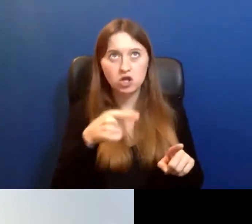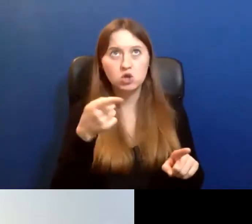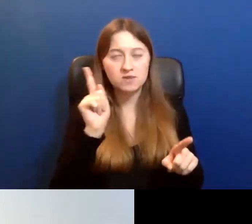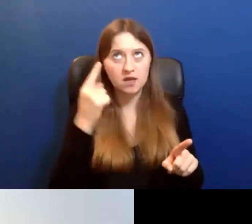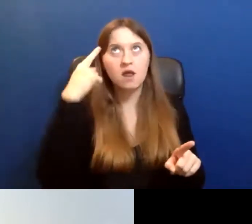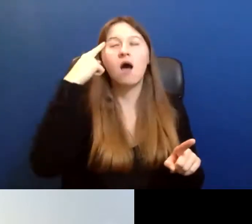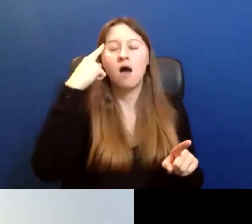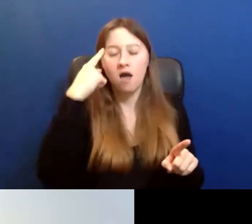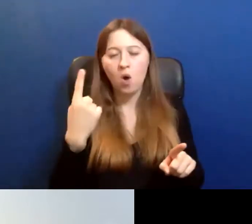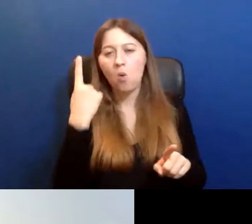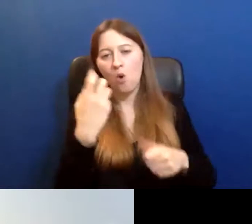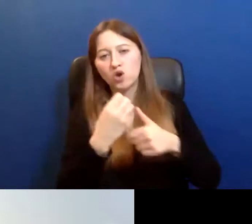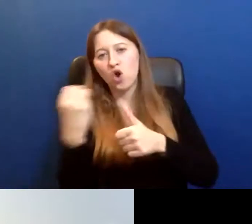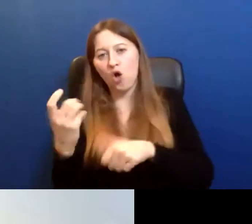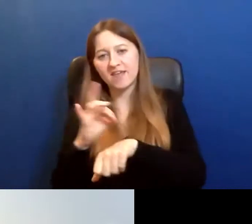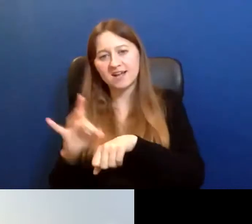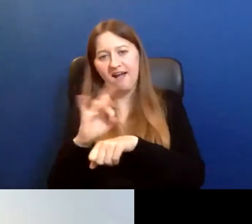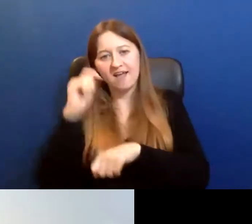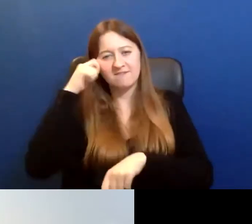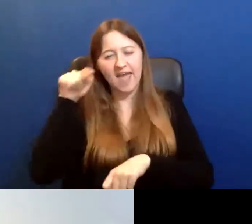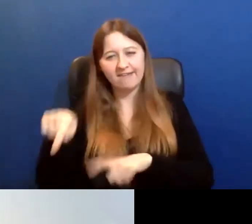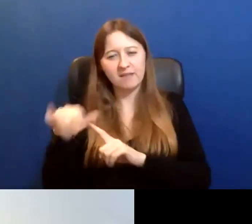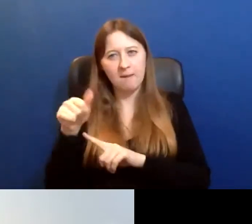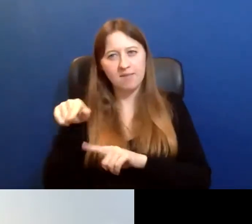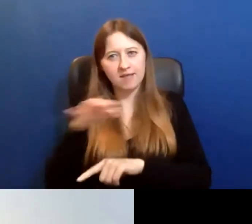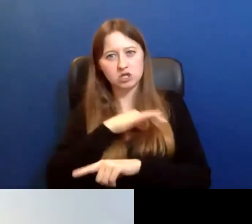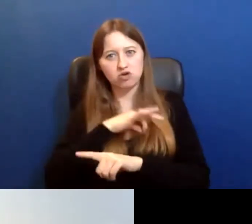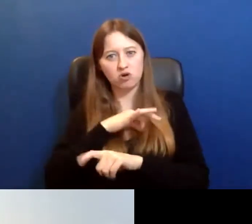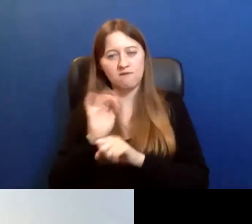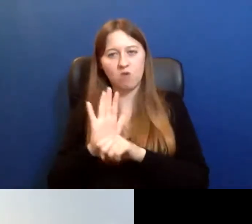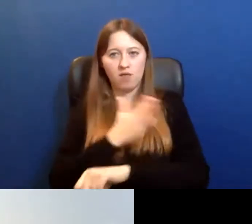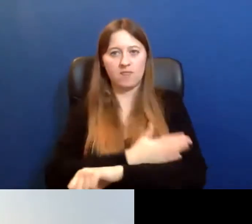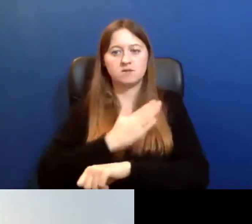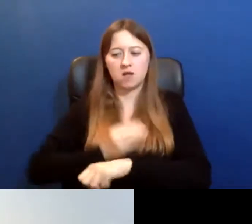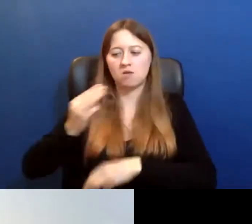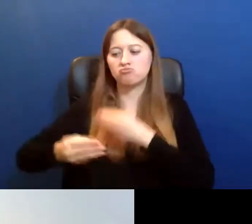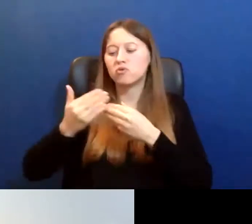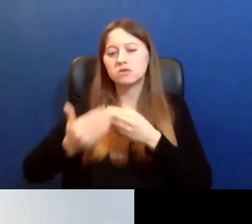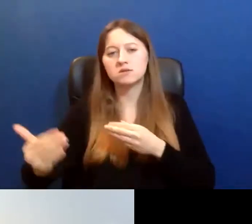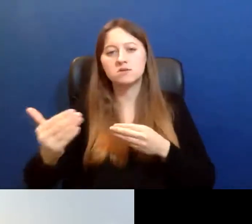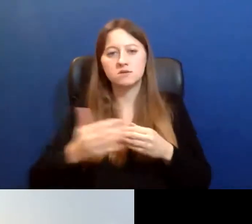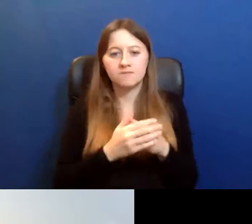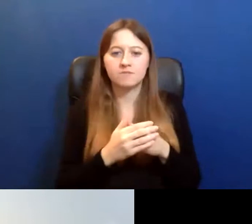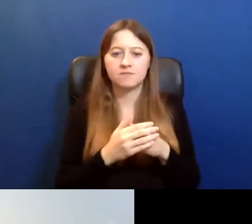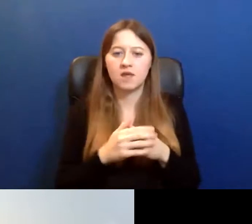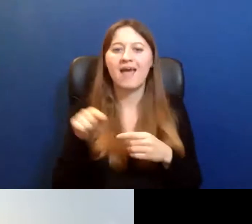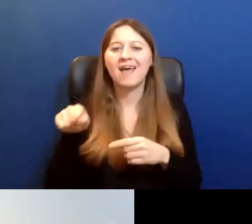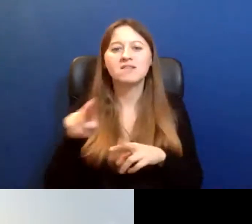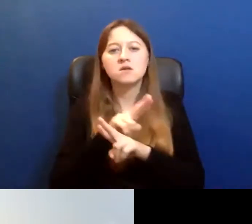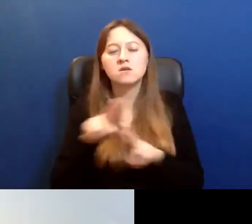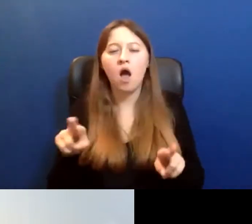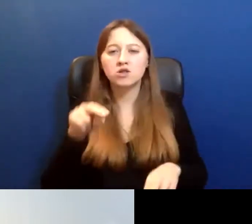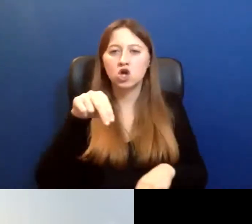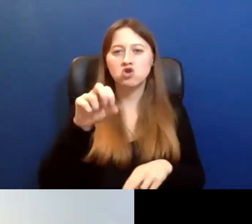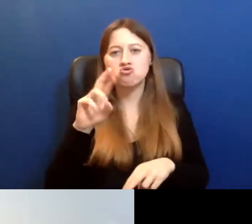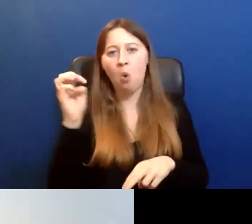test, which I think is quite a good place to sort of start, which is not a norm reference test in quite the same way, but